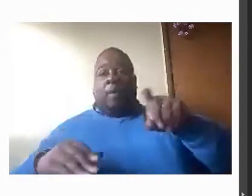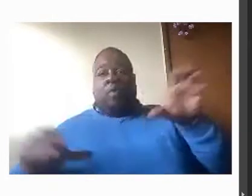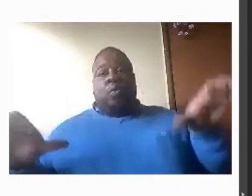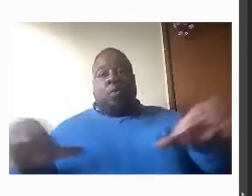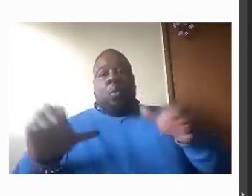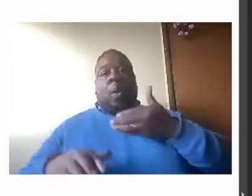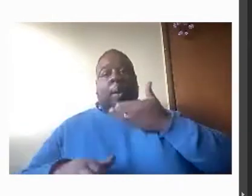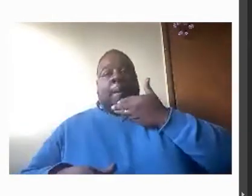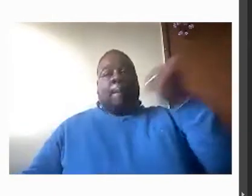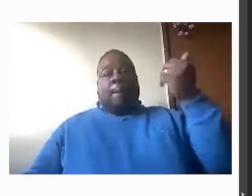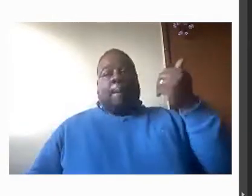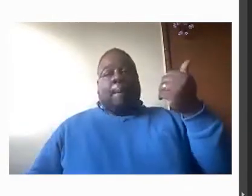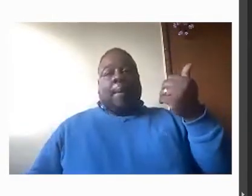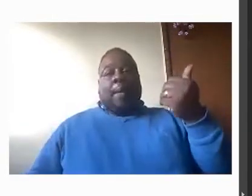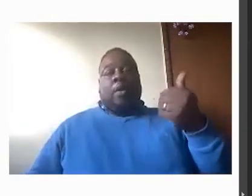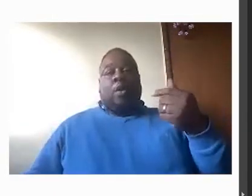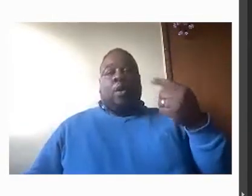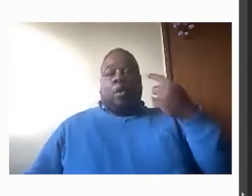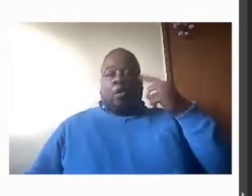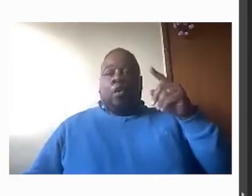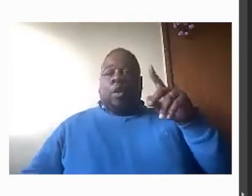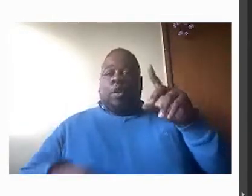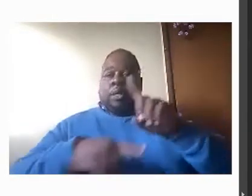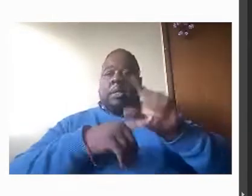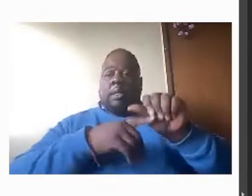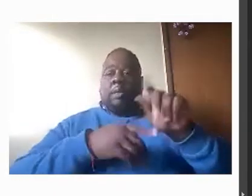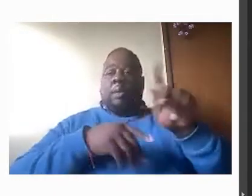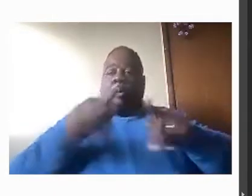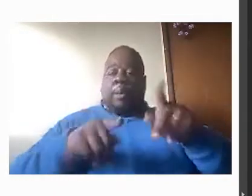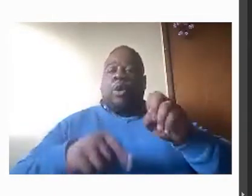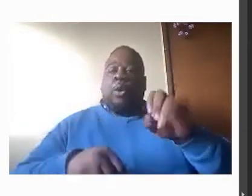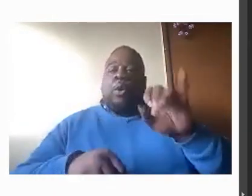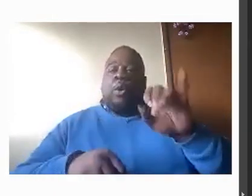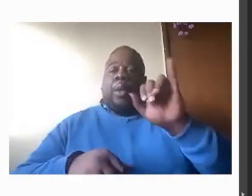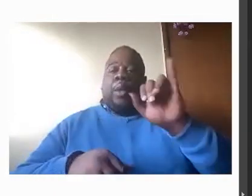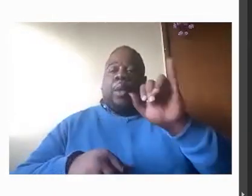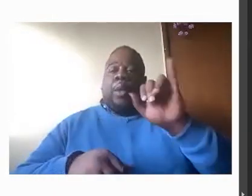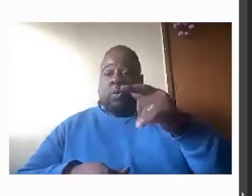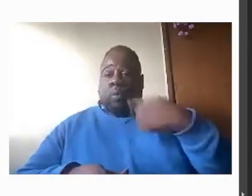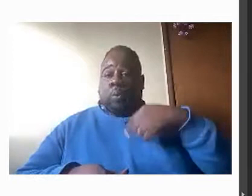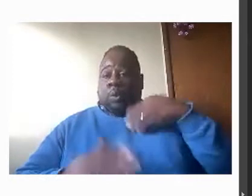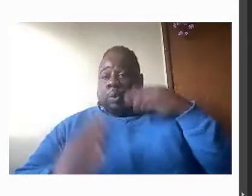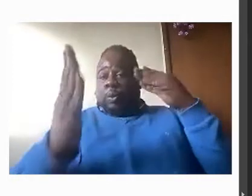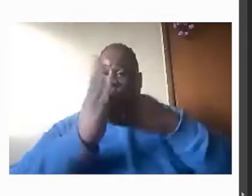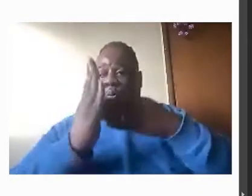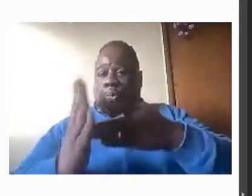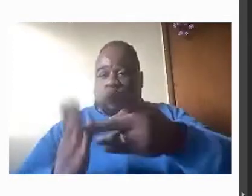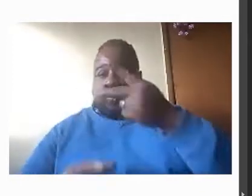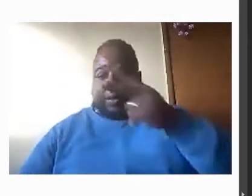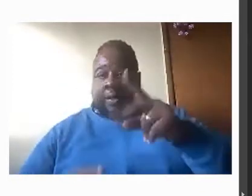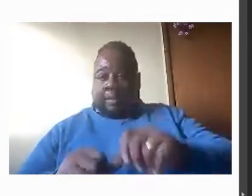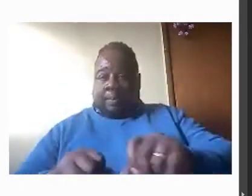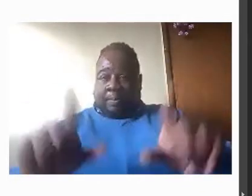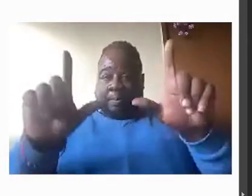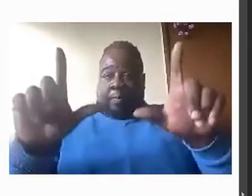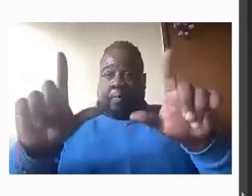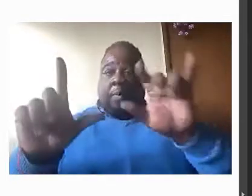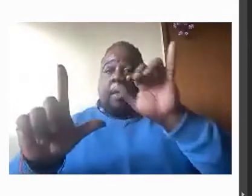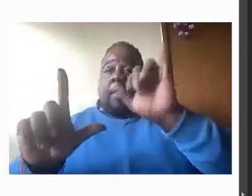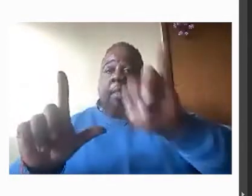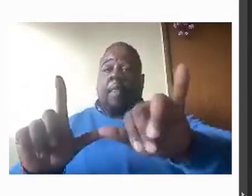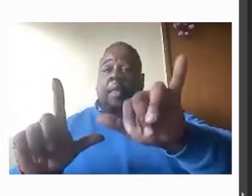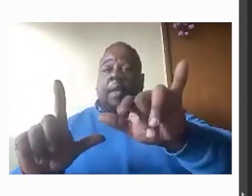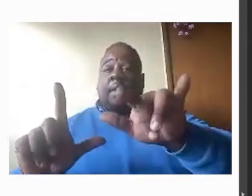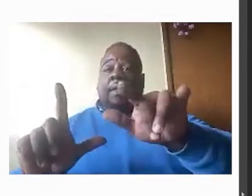settled in 2014. Right here on the screen, you can see the fact sheet about major aspects of